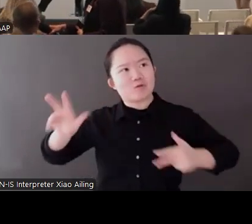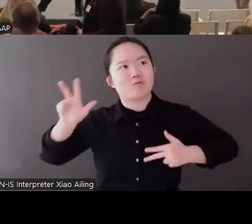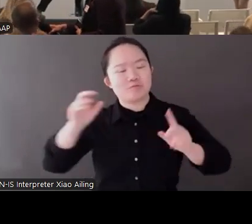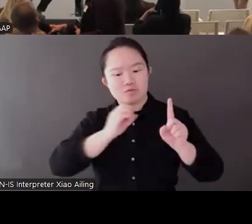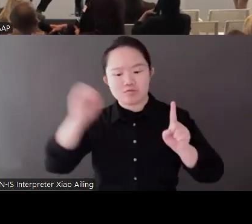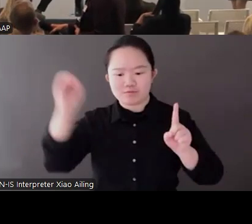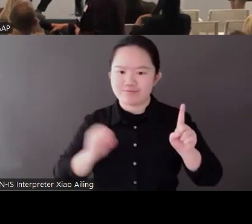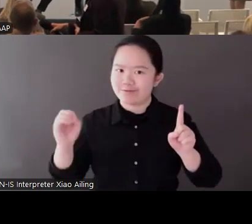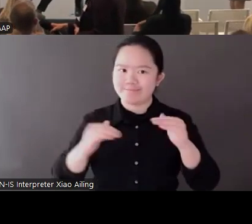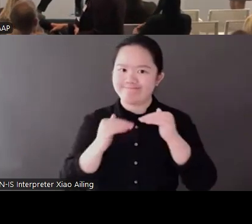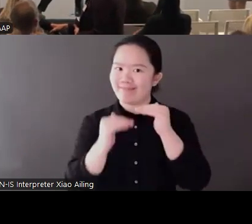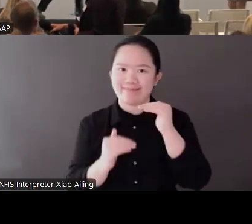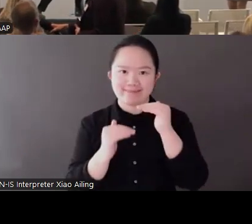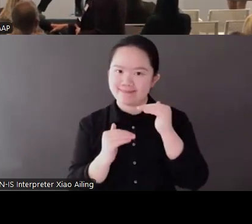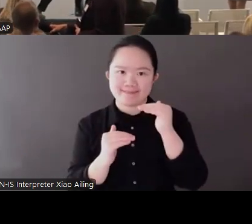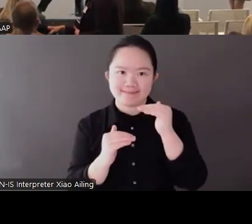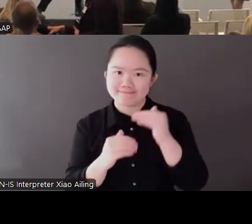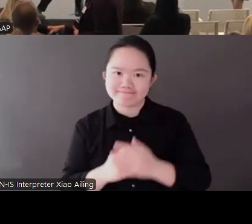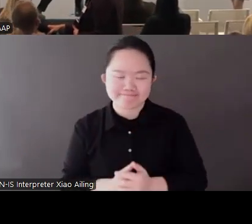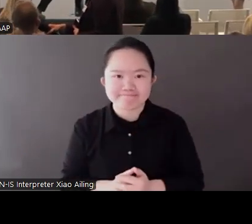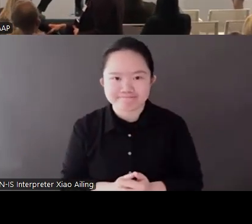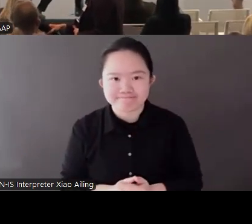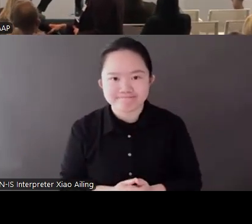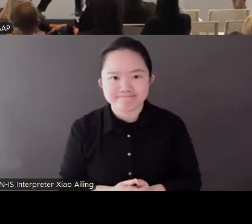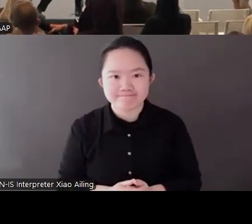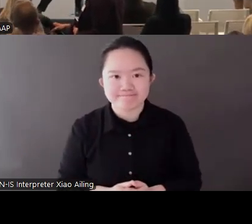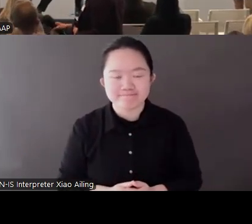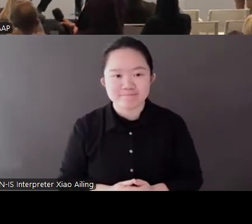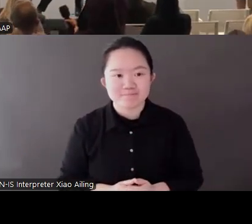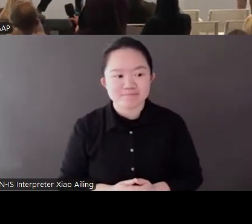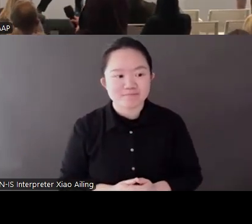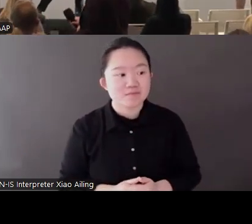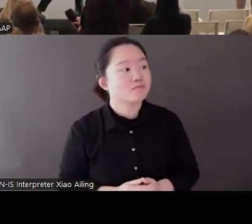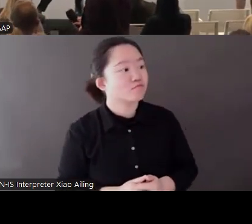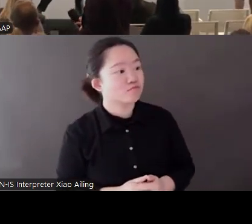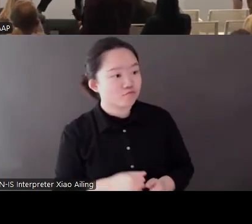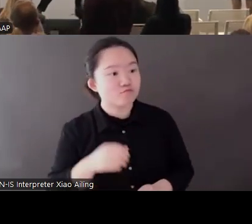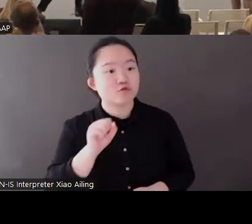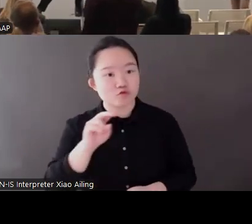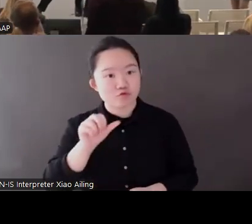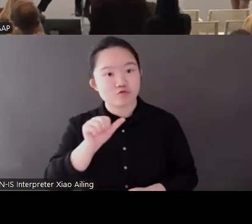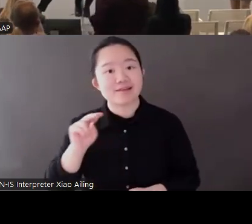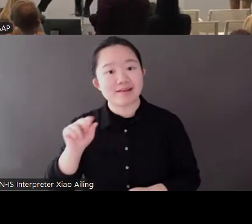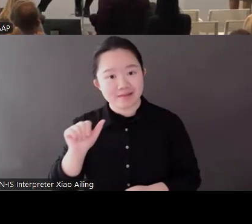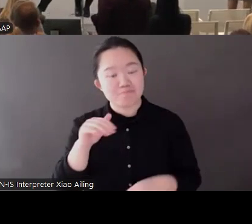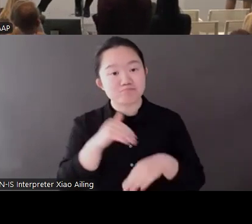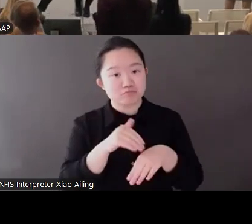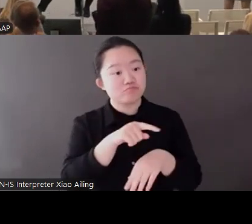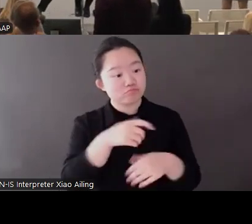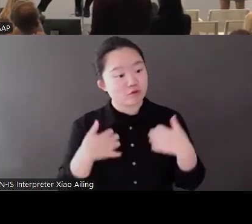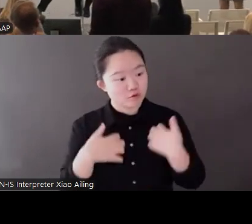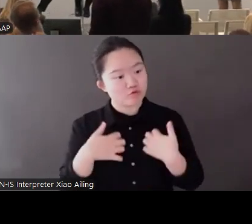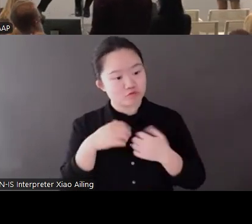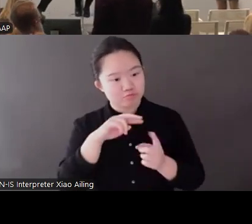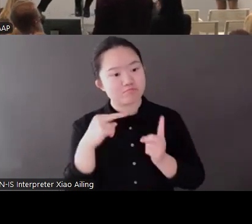So kind of a bridge into the real thing. That's an interesting sales perspective. Never thought about that. Thank you, Daniel. Any